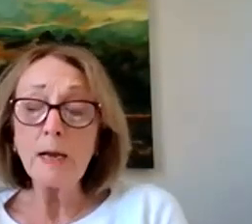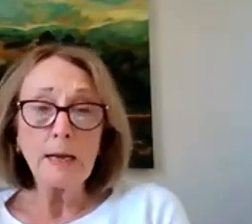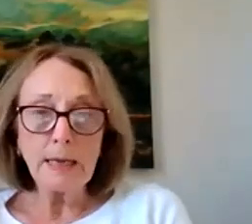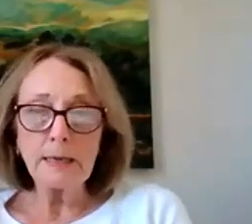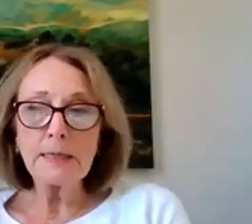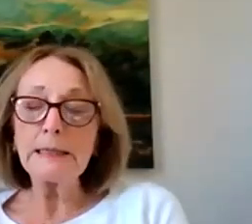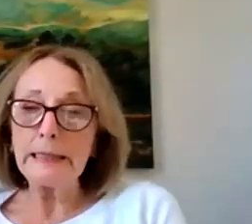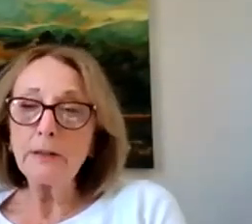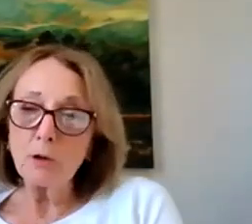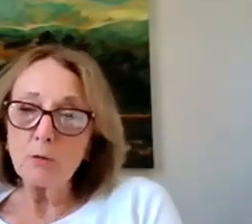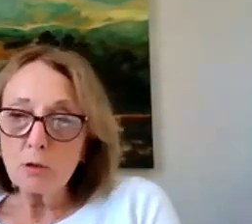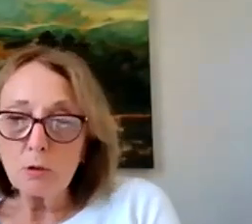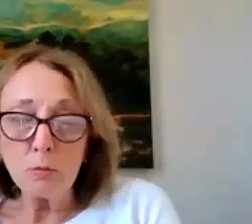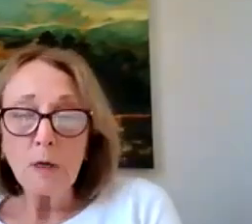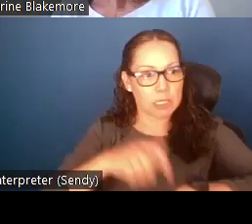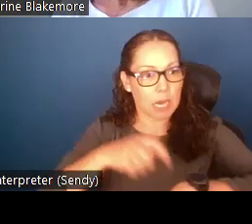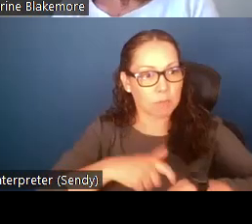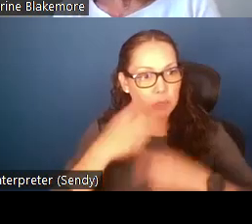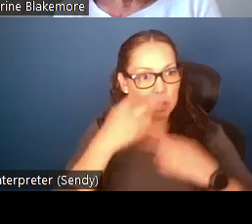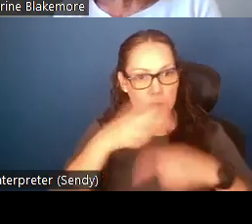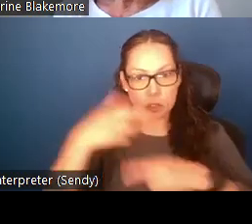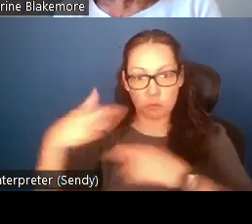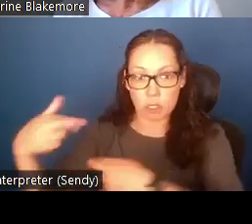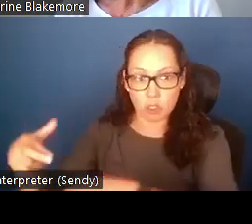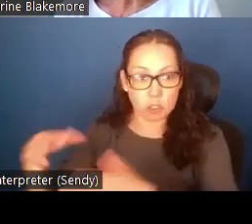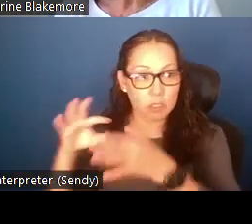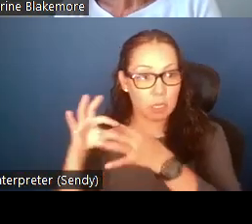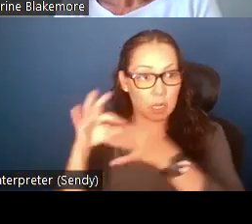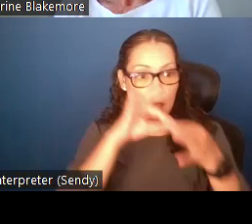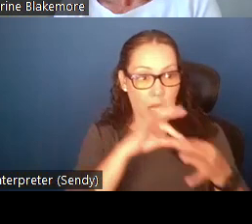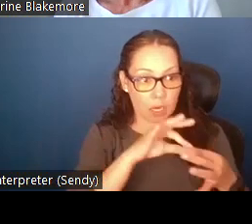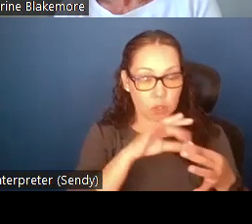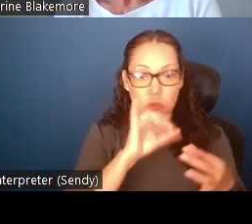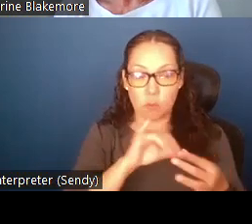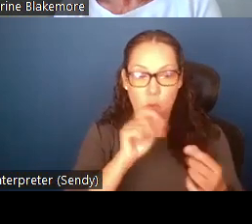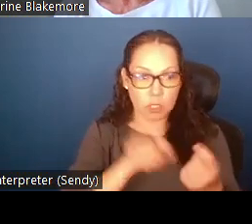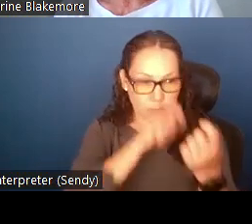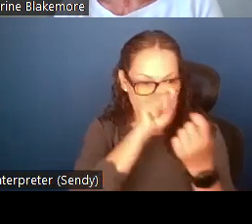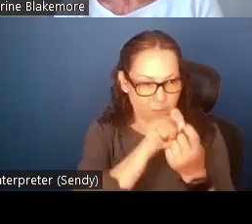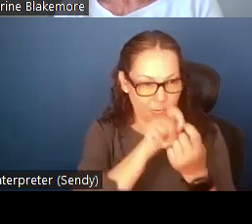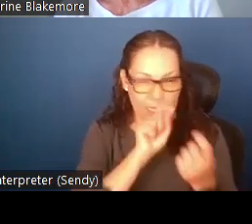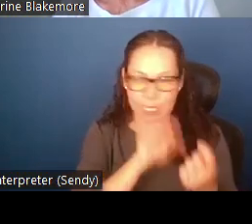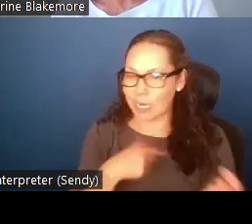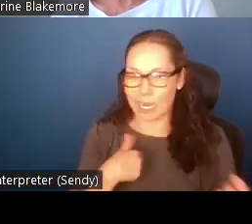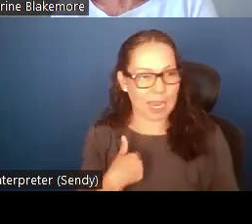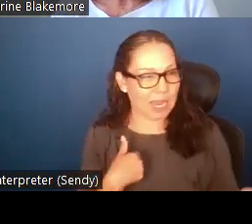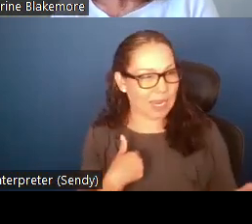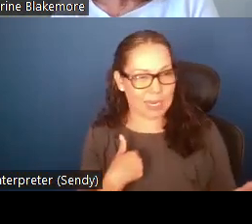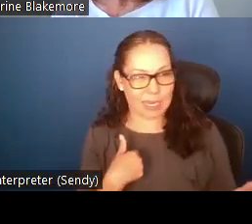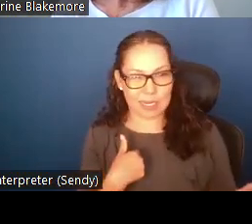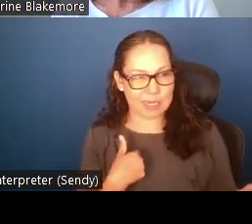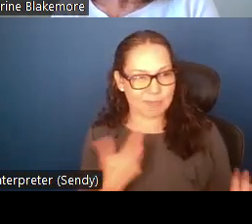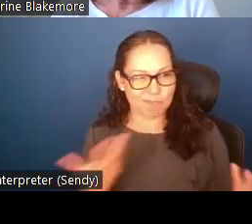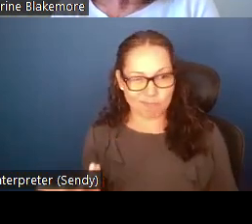So to link those two more specifically. And I mean, sort of a conundrum